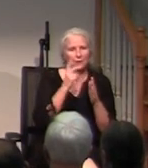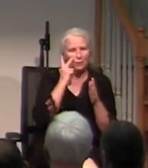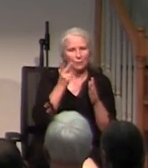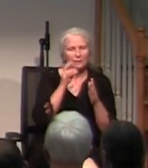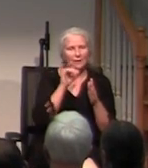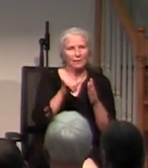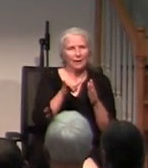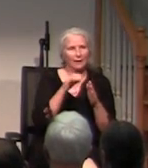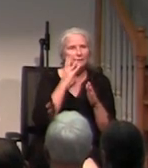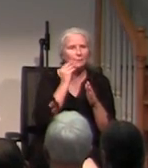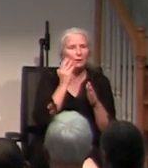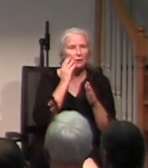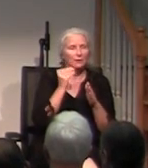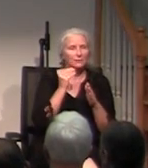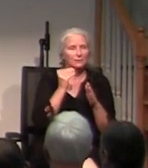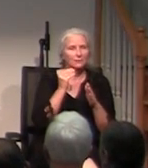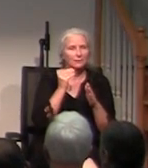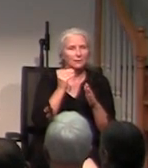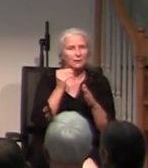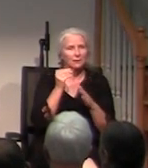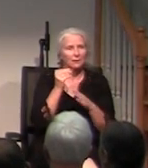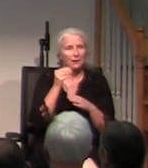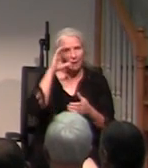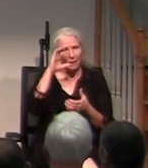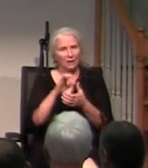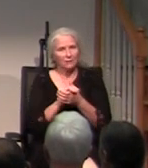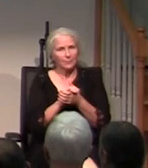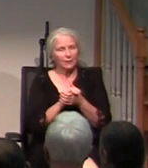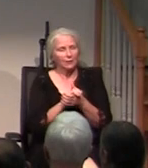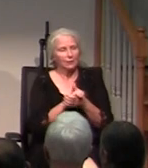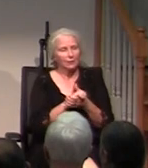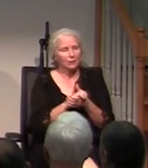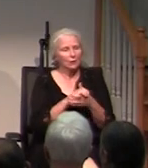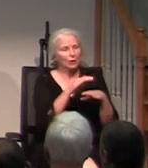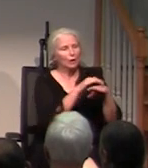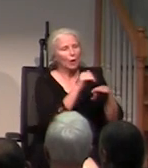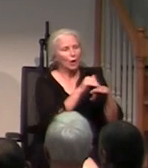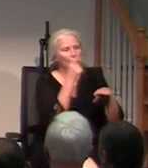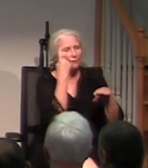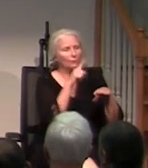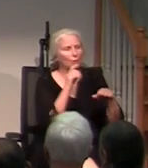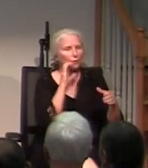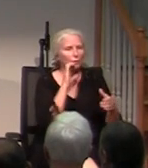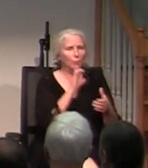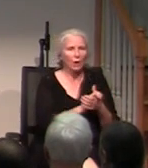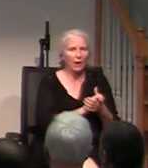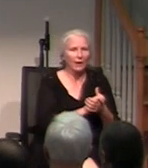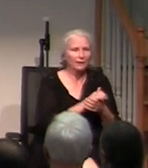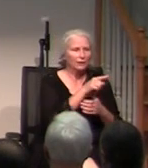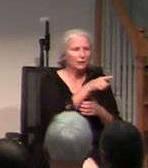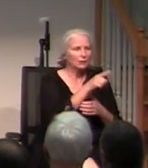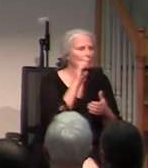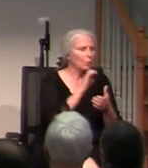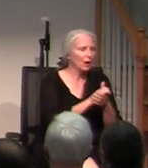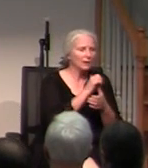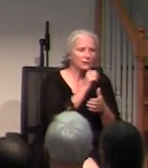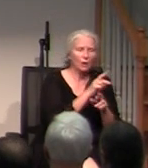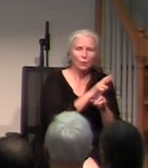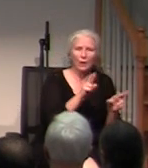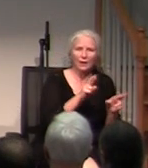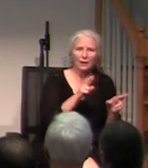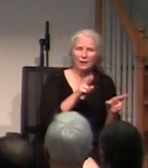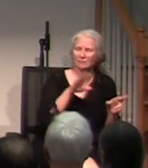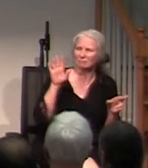a bridegroom who's calling for his bride. She's not ready. I can't come. I can't open the door.